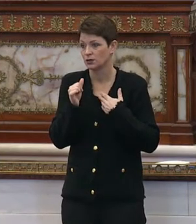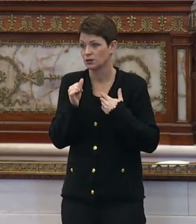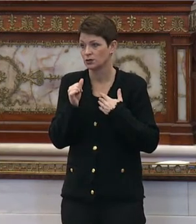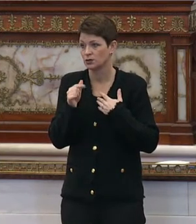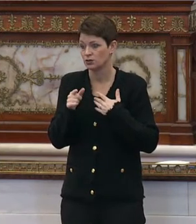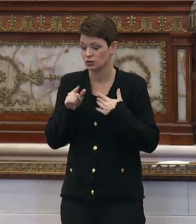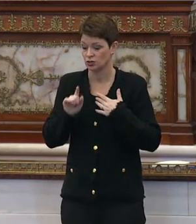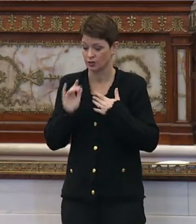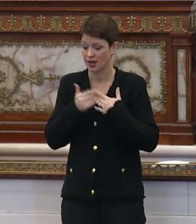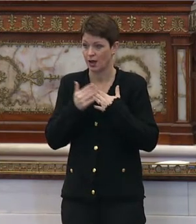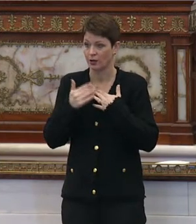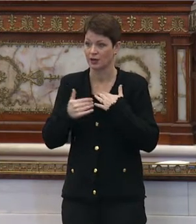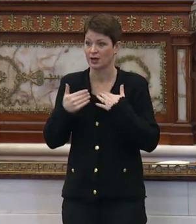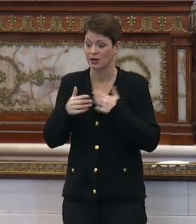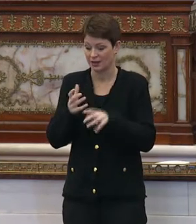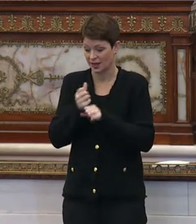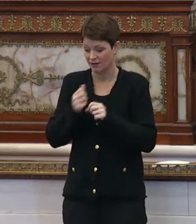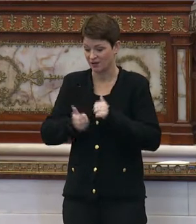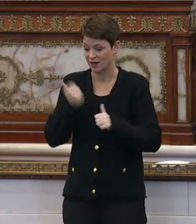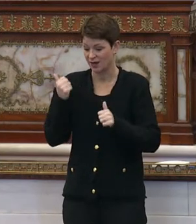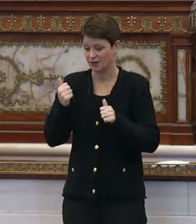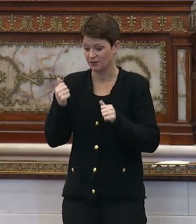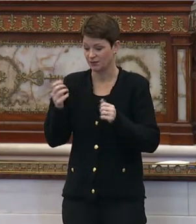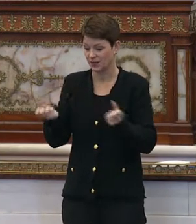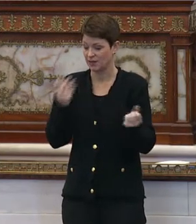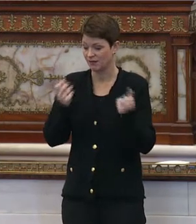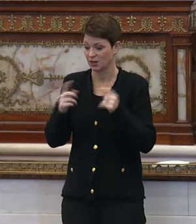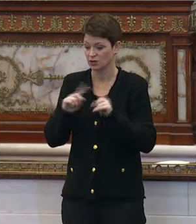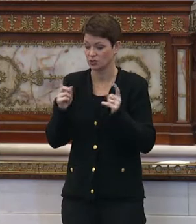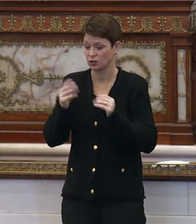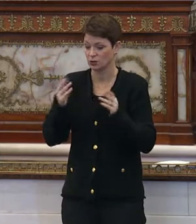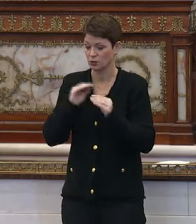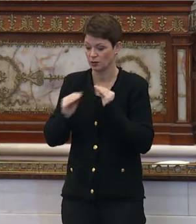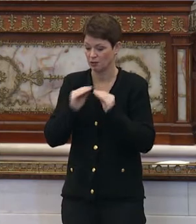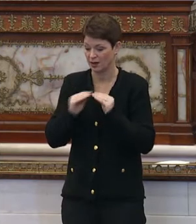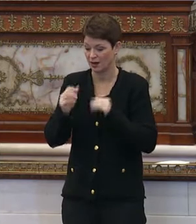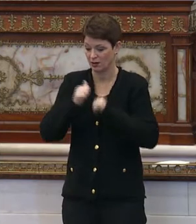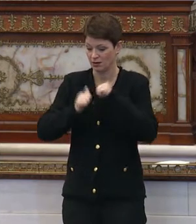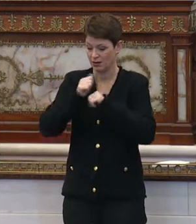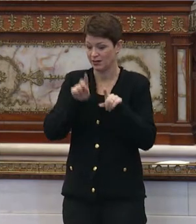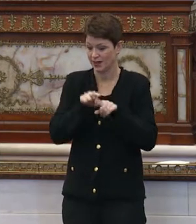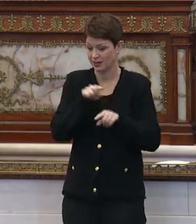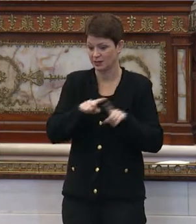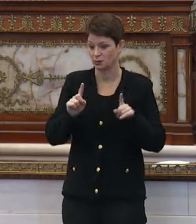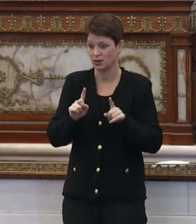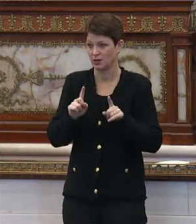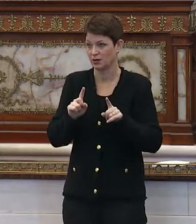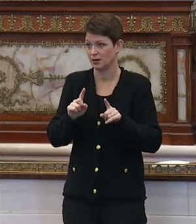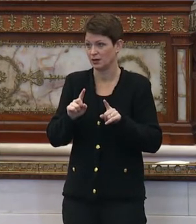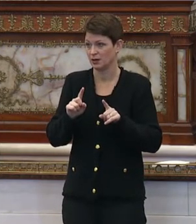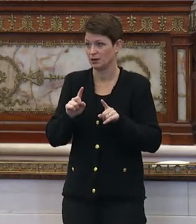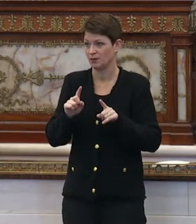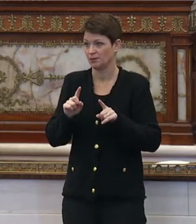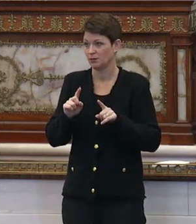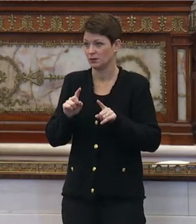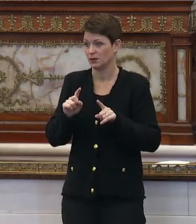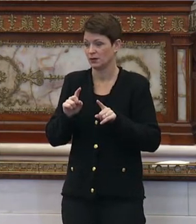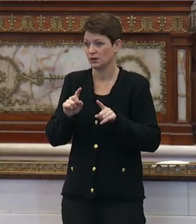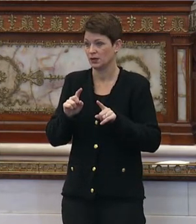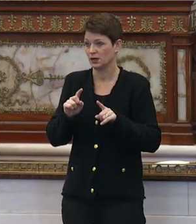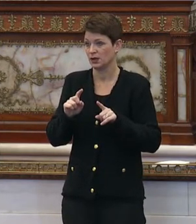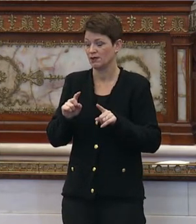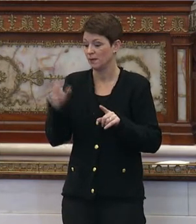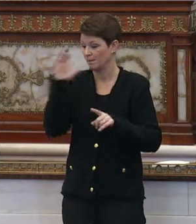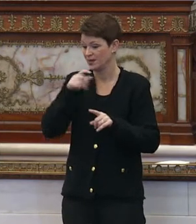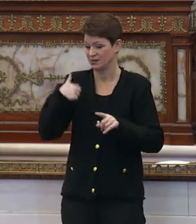kind of influx to repair infrastructure like this. But if the wave goes over the city and it